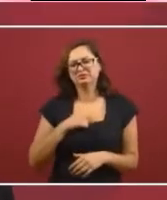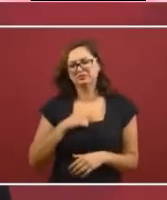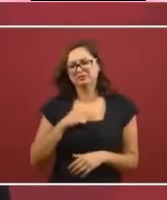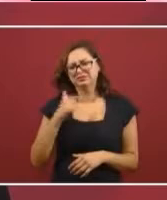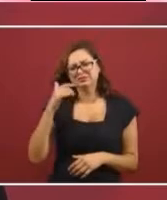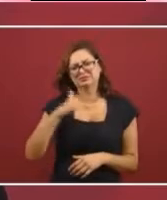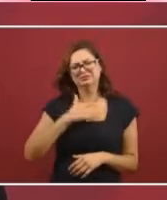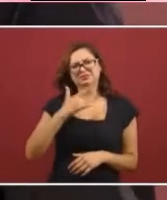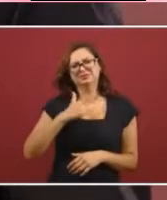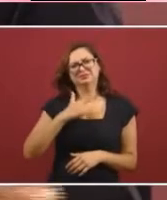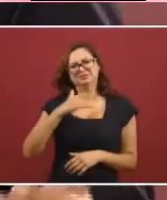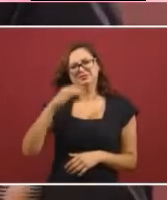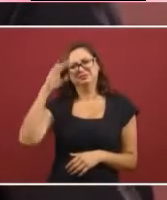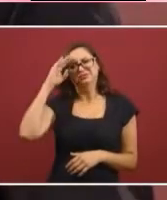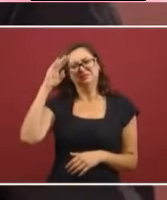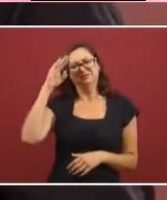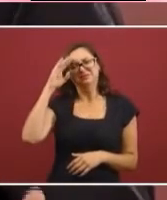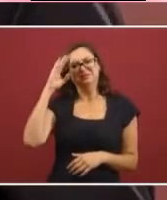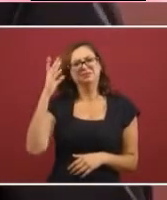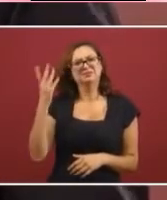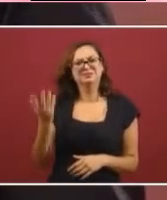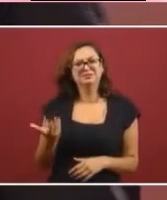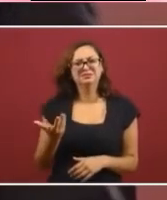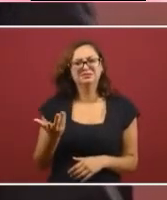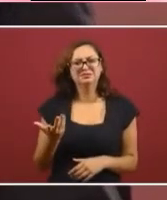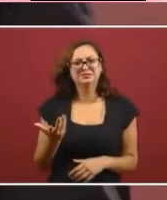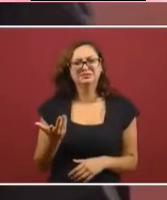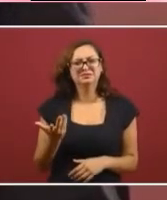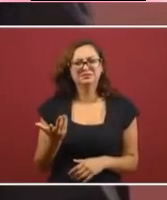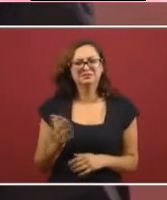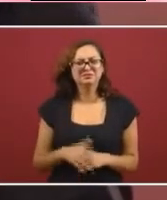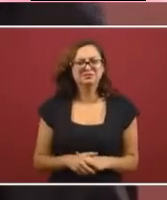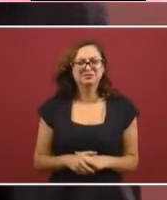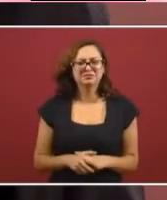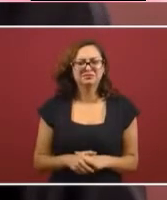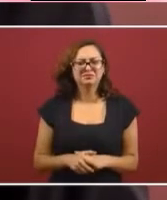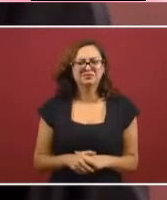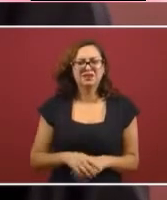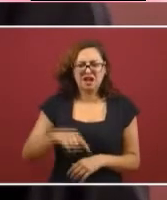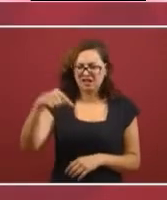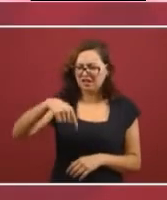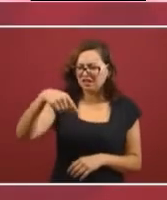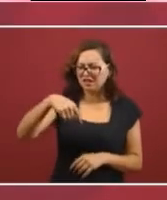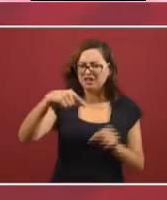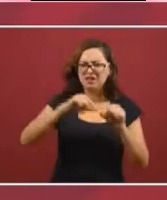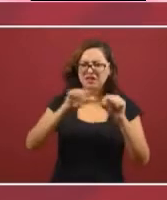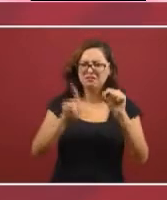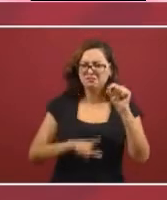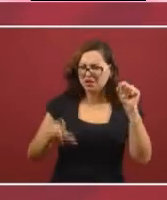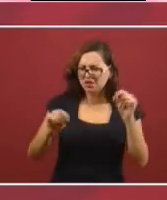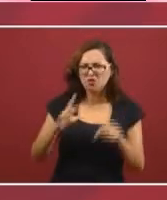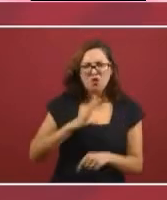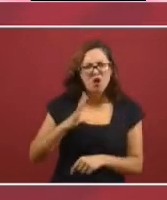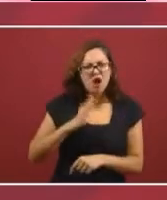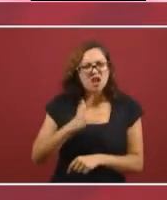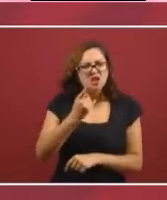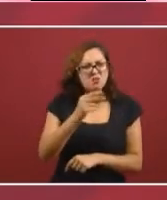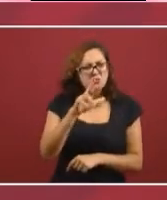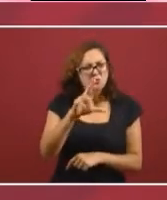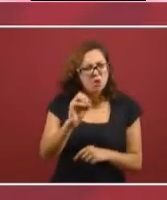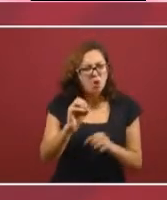I always give the example. Have you ever seen an office pro